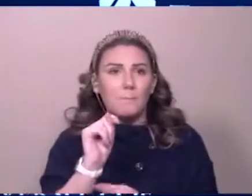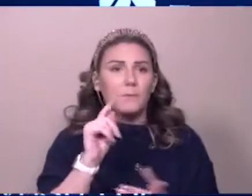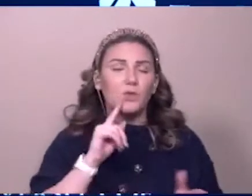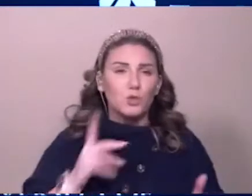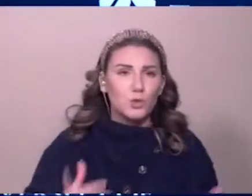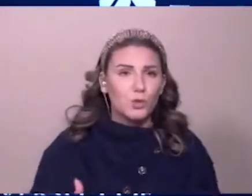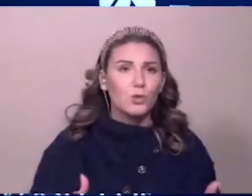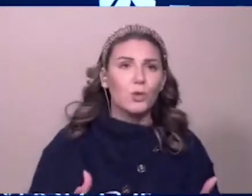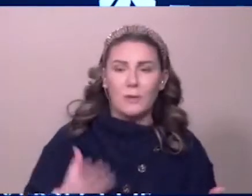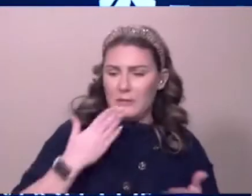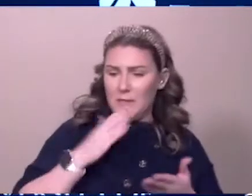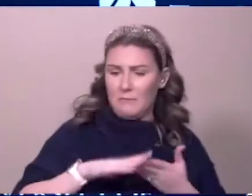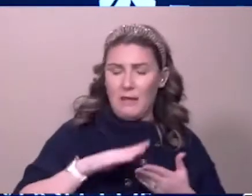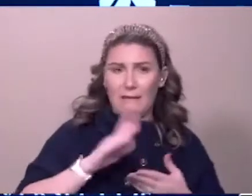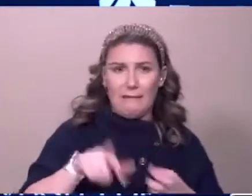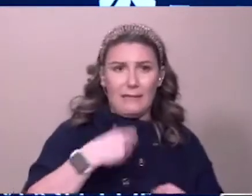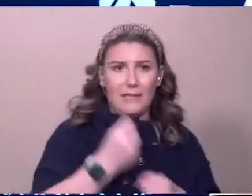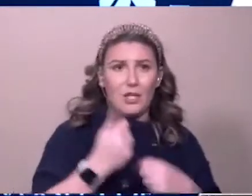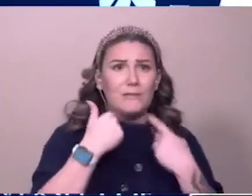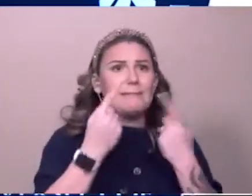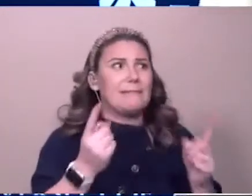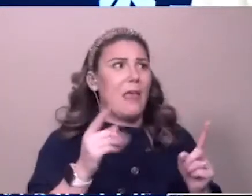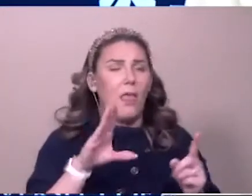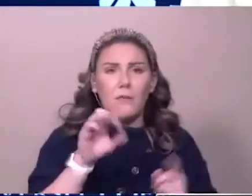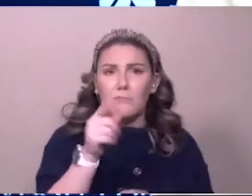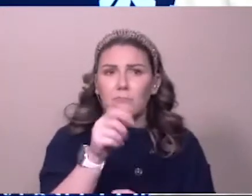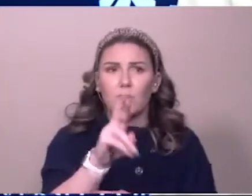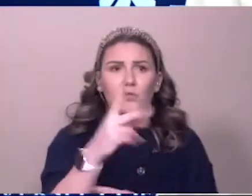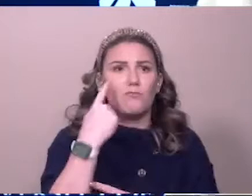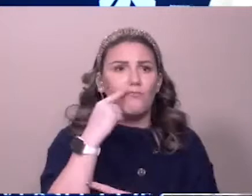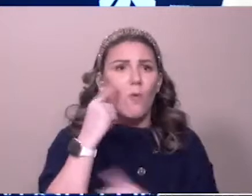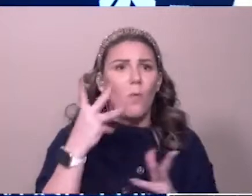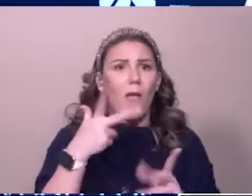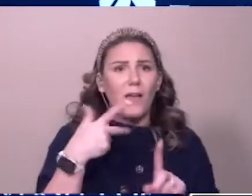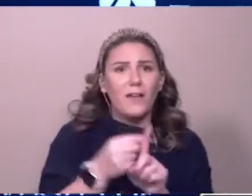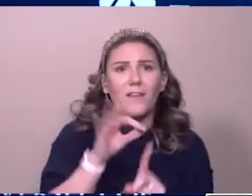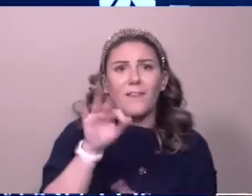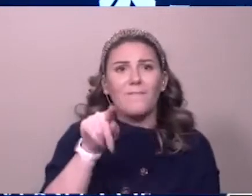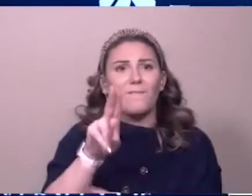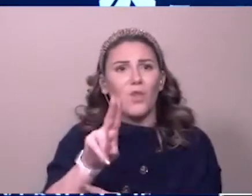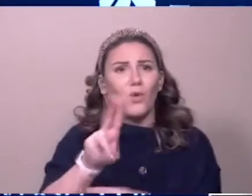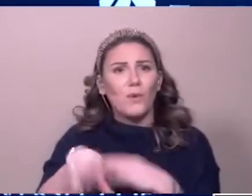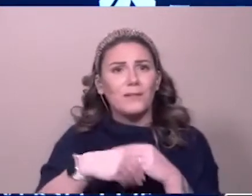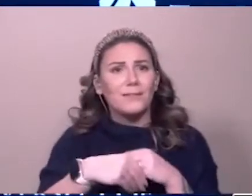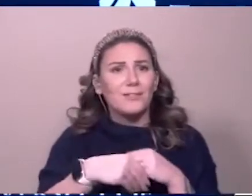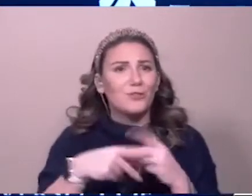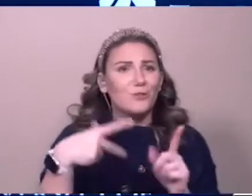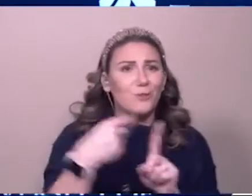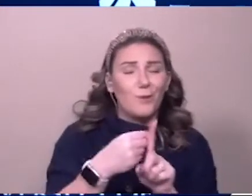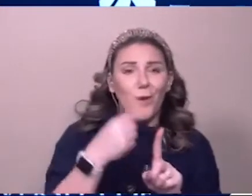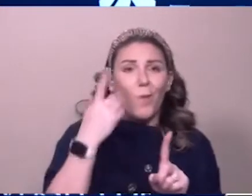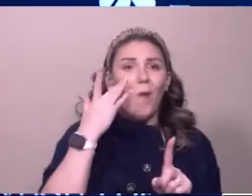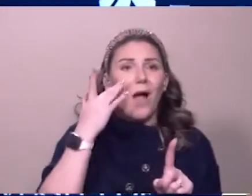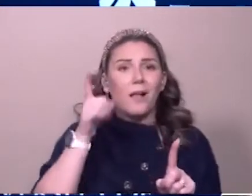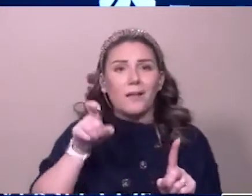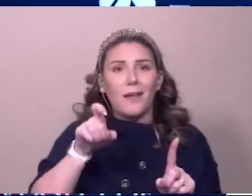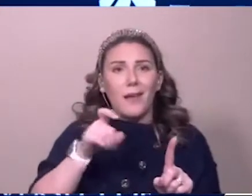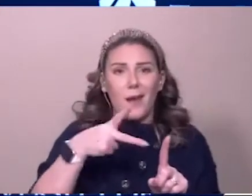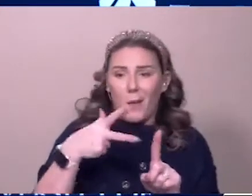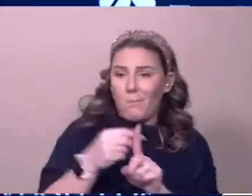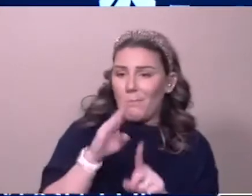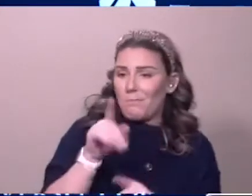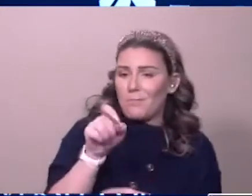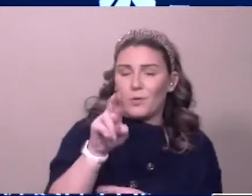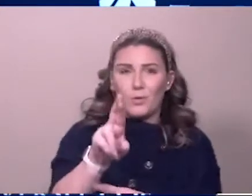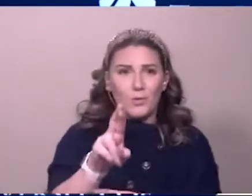had a bad year or whatever, then we were telling them to get their booster for influenza. We said, go get another shot, because you need a boost come February and March if the